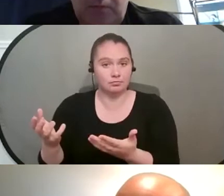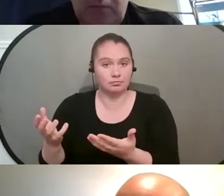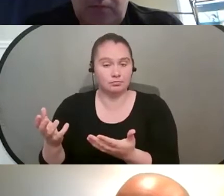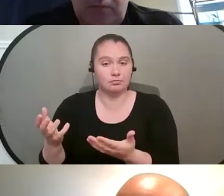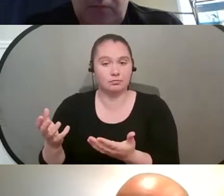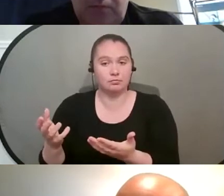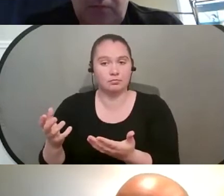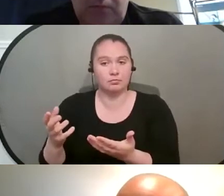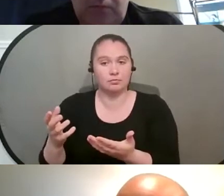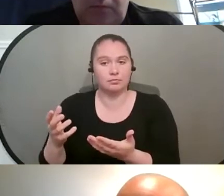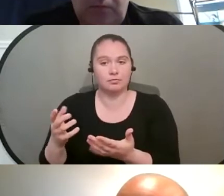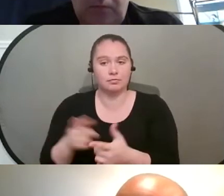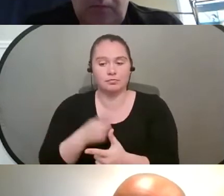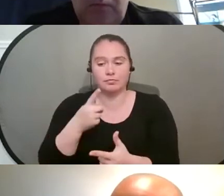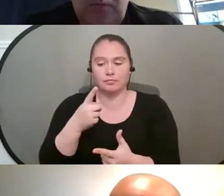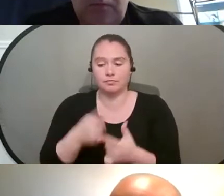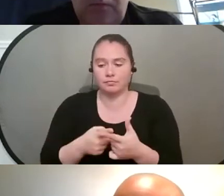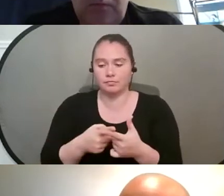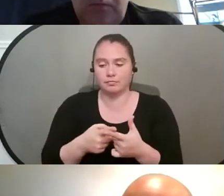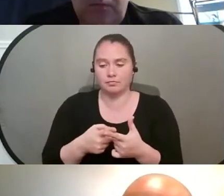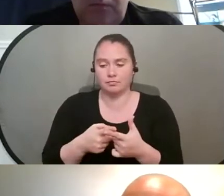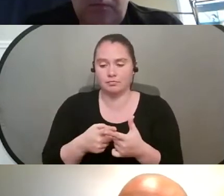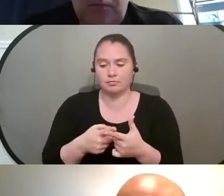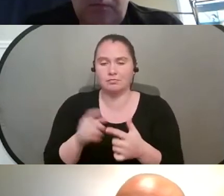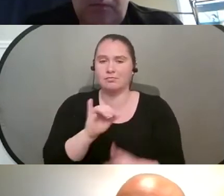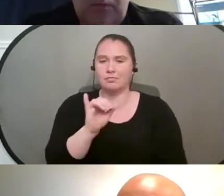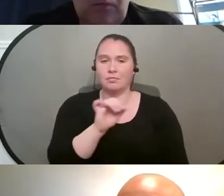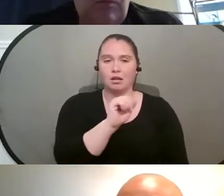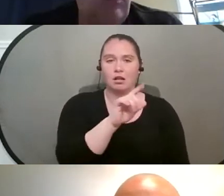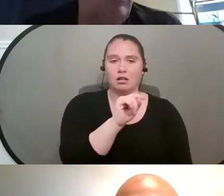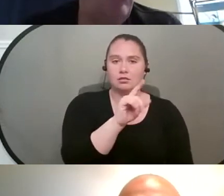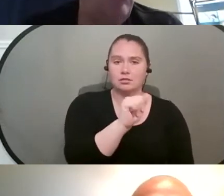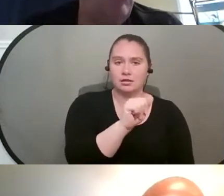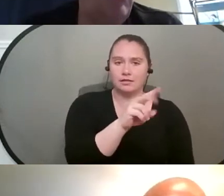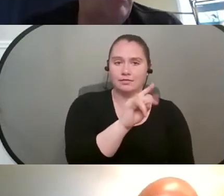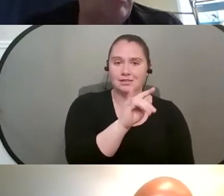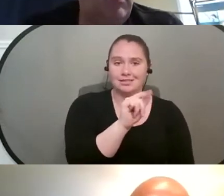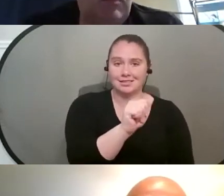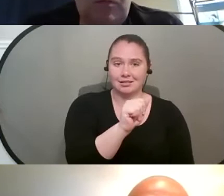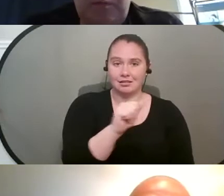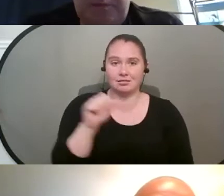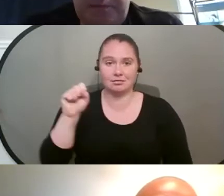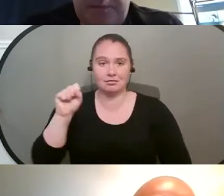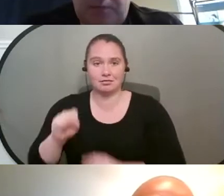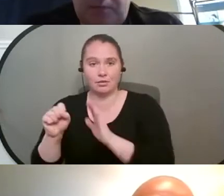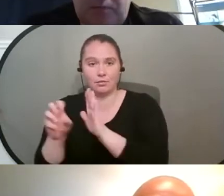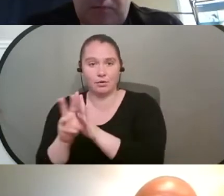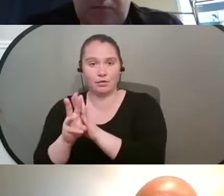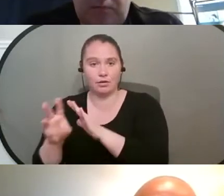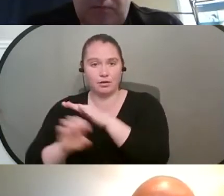then you have it's Alta Vista, South Waco Elementary, and they're not really the